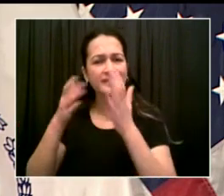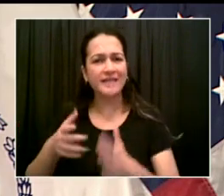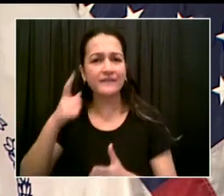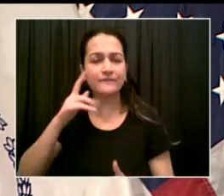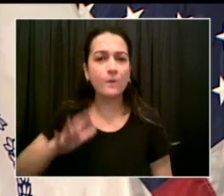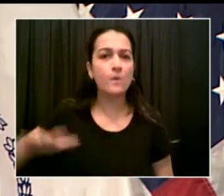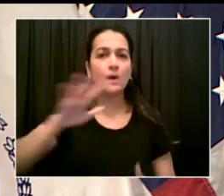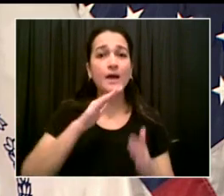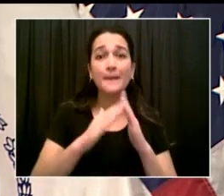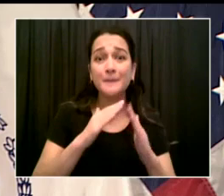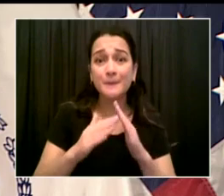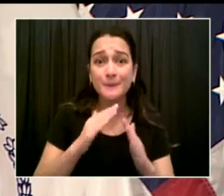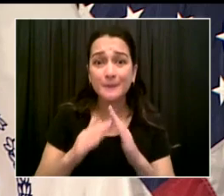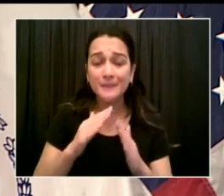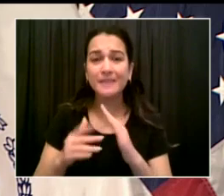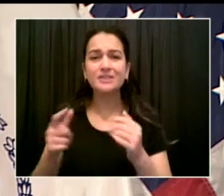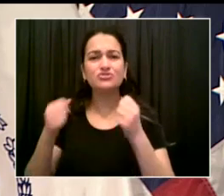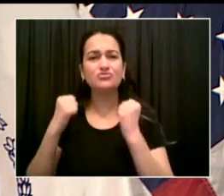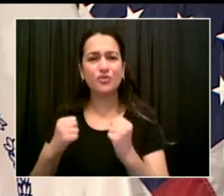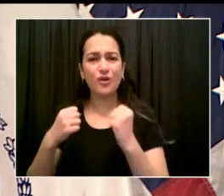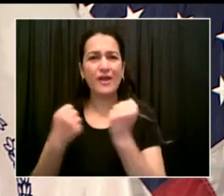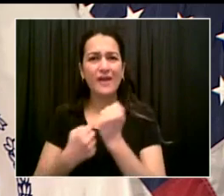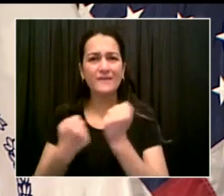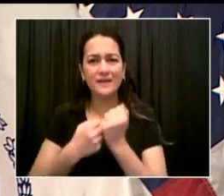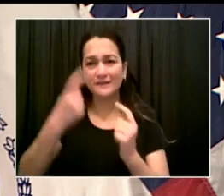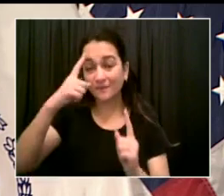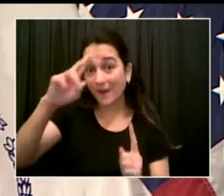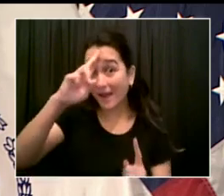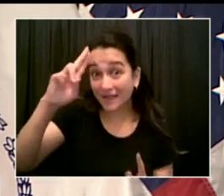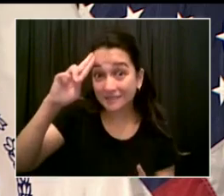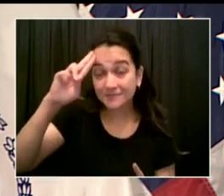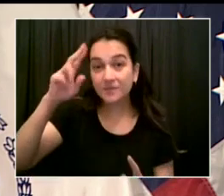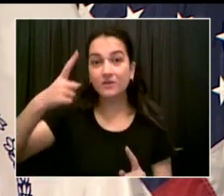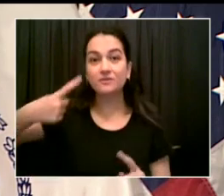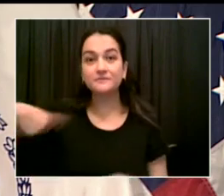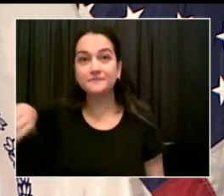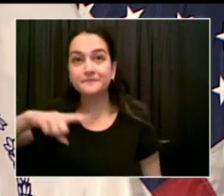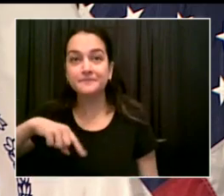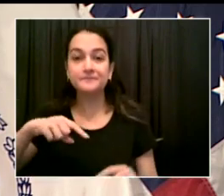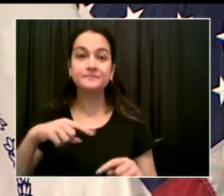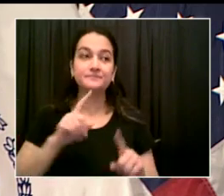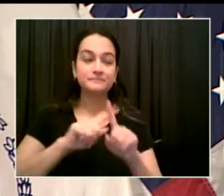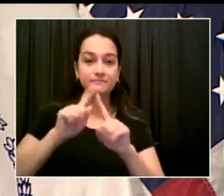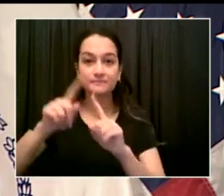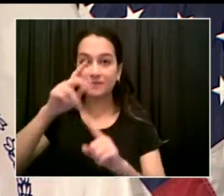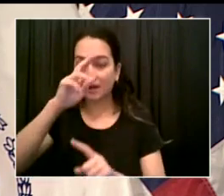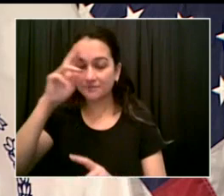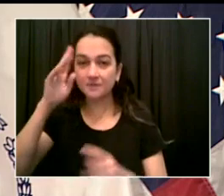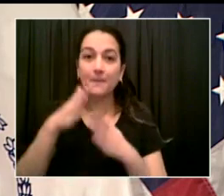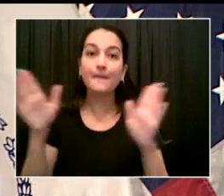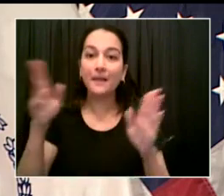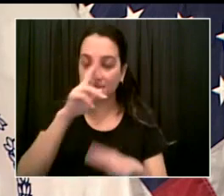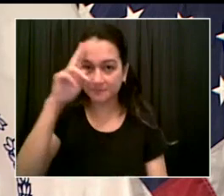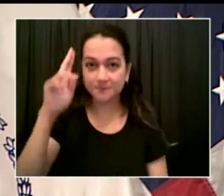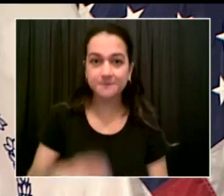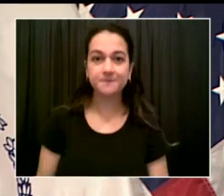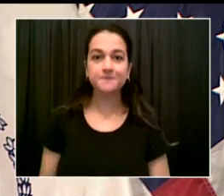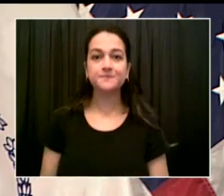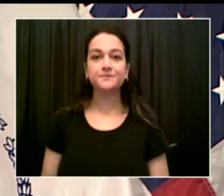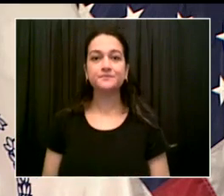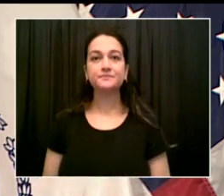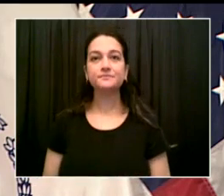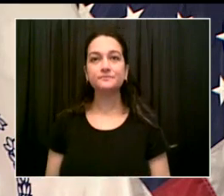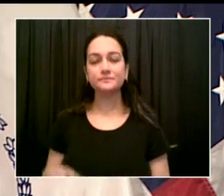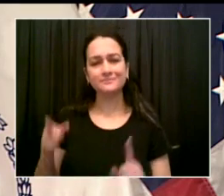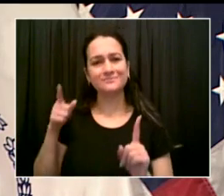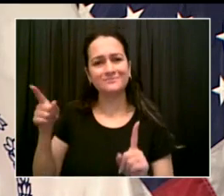hospitals, particularly our public hospitals, and recognizes how powerful it is to take new steps to protect people. My pleasure to